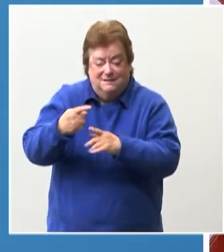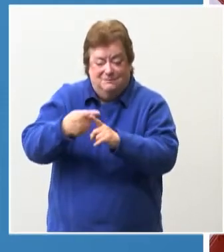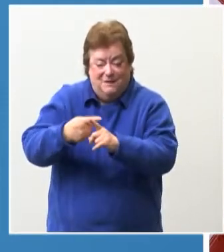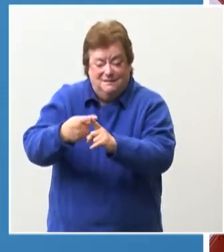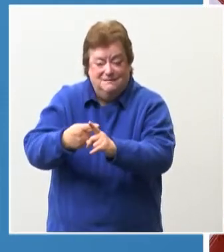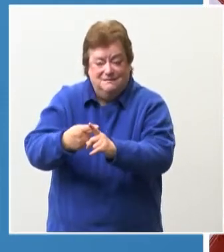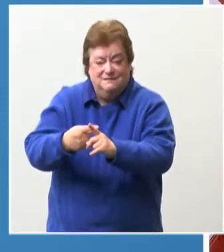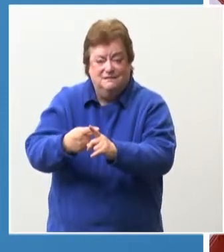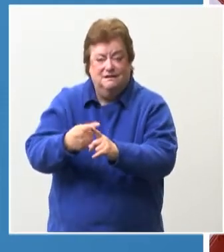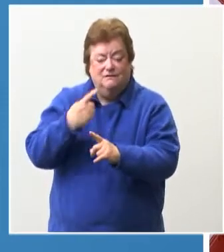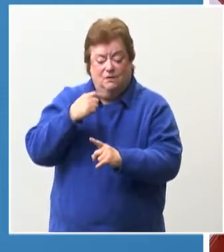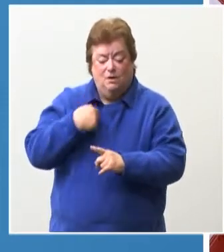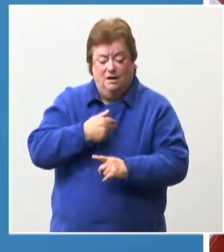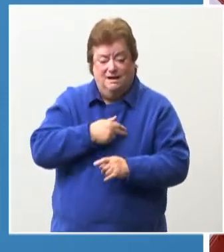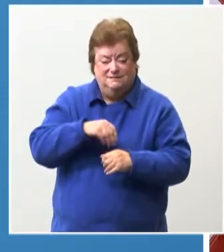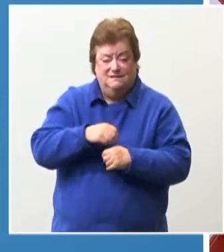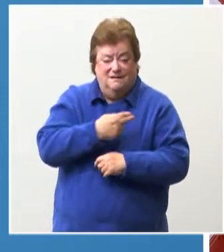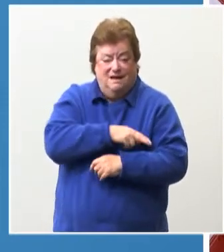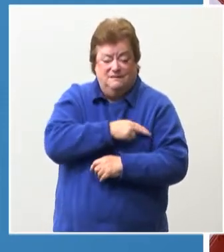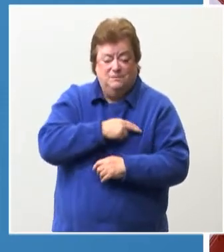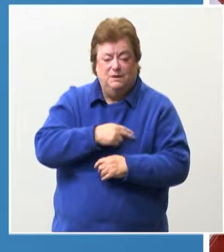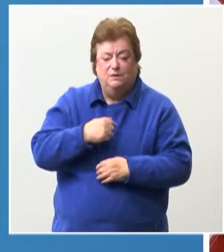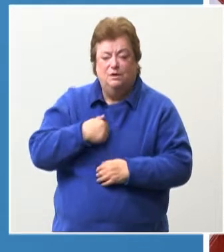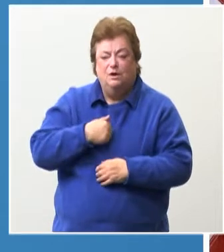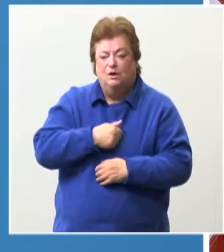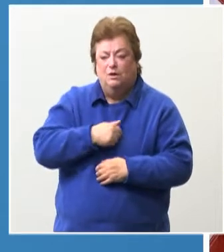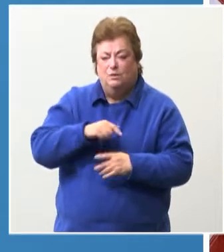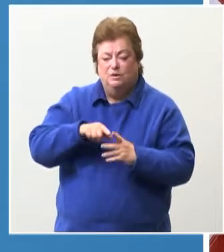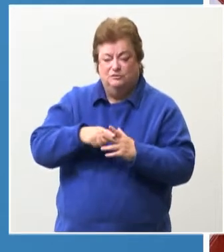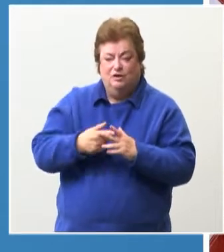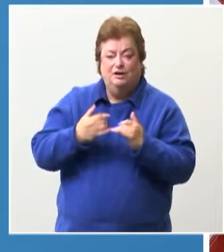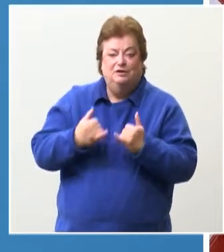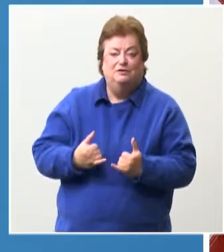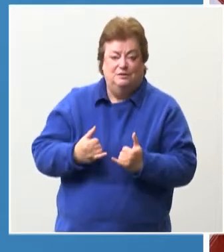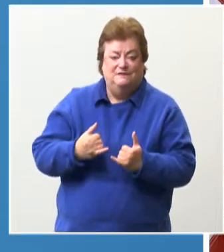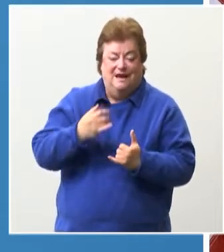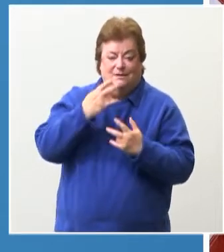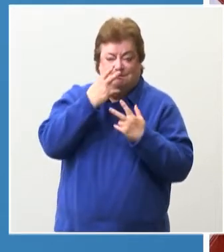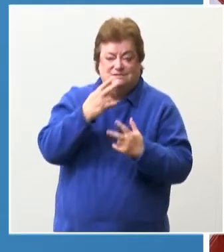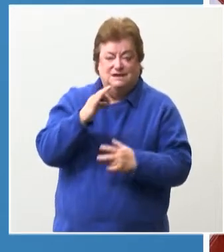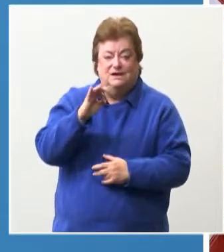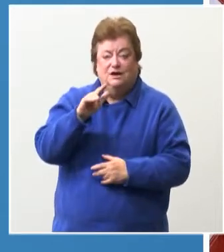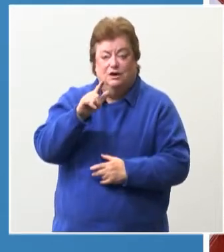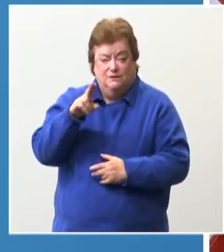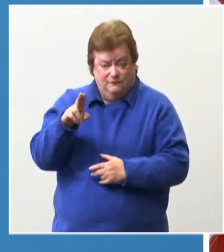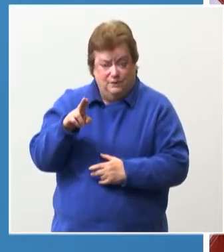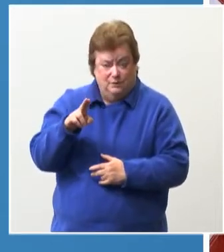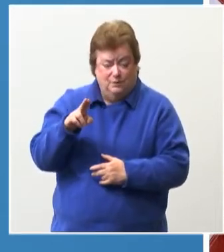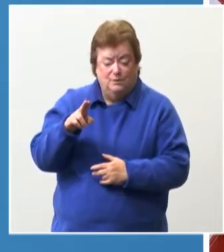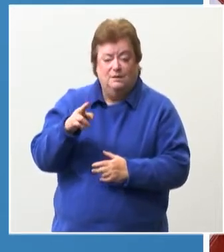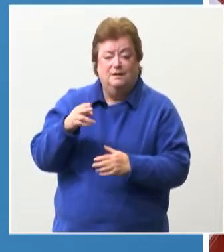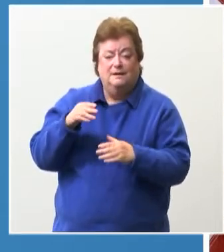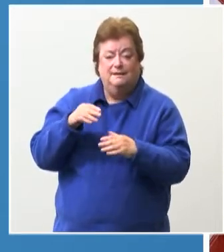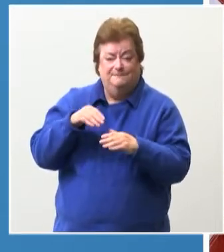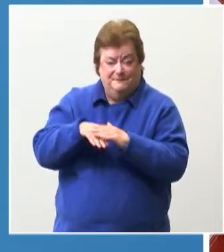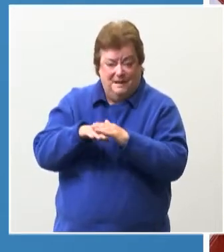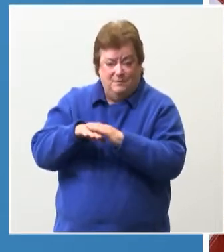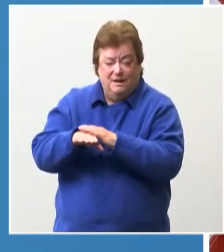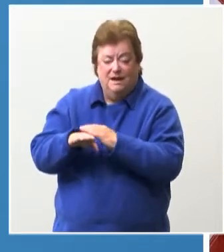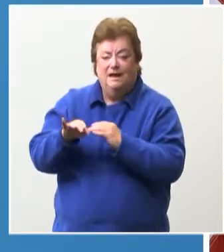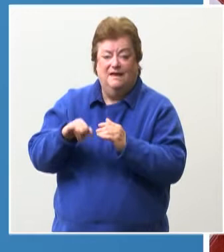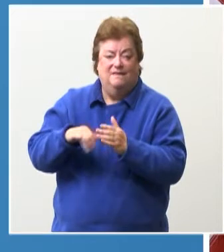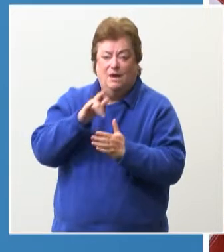healthcare. We are just beginning to see flu cases now, which will only exacerbate the current